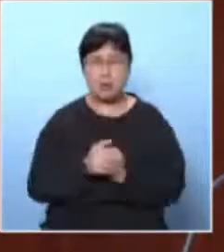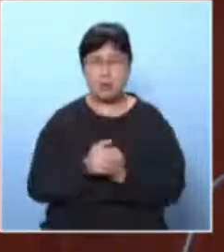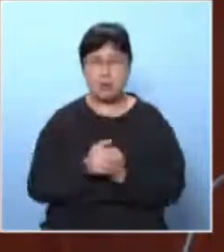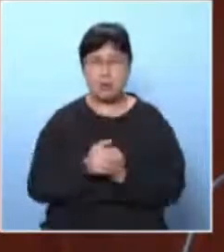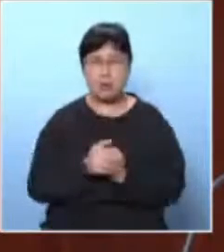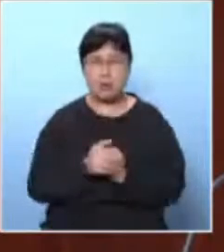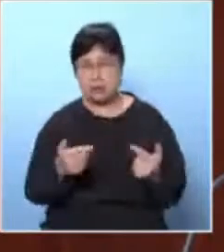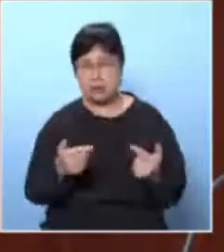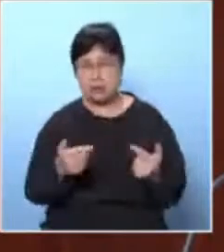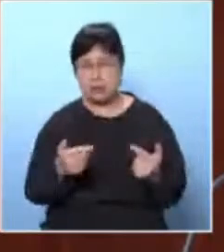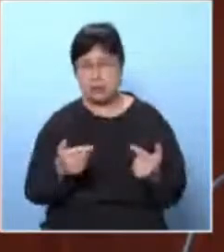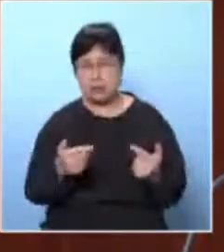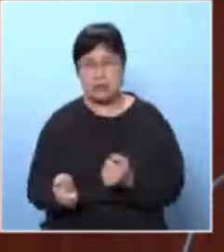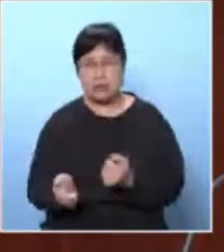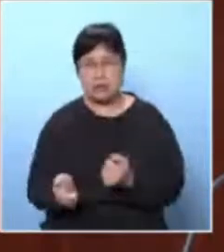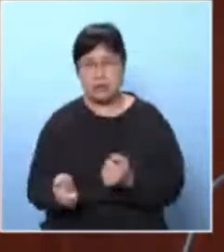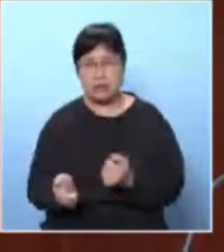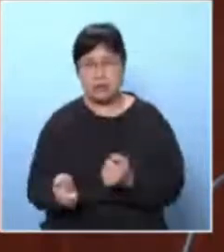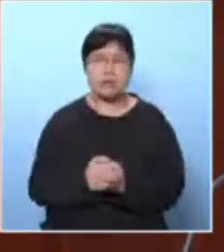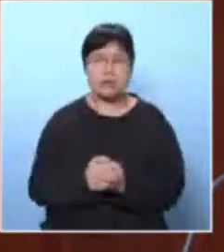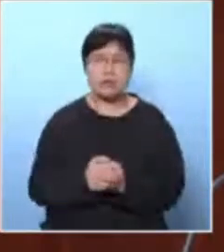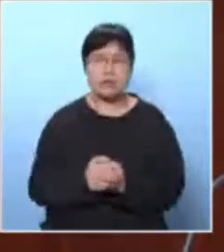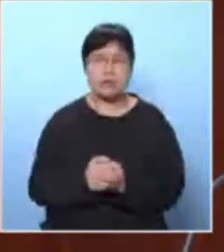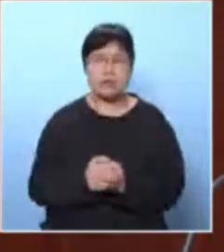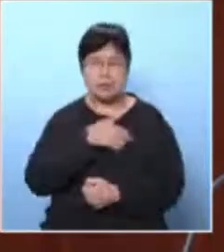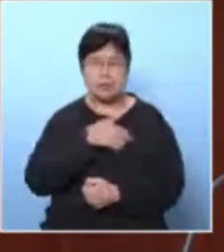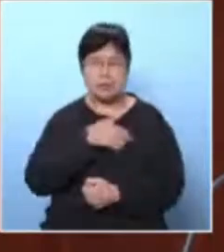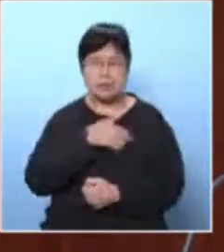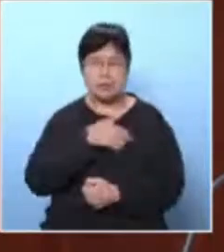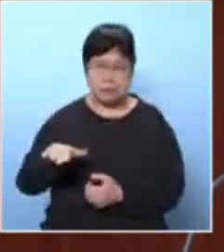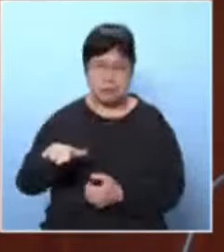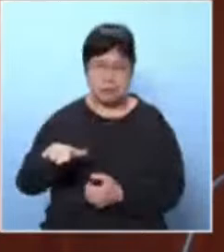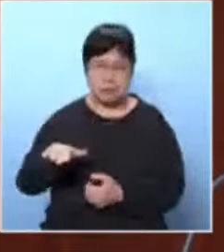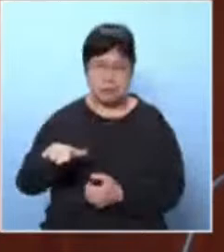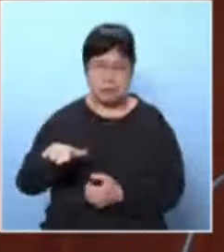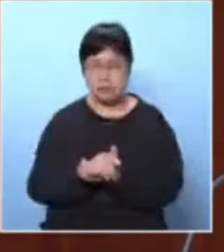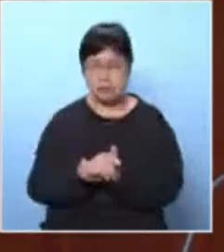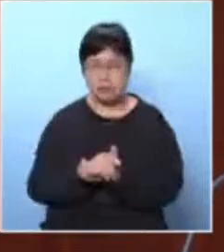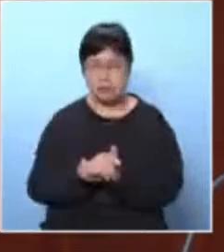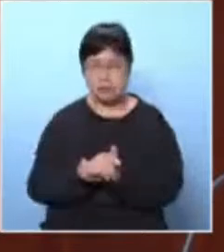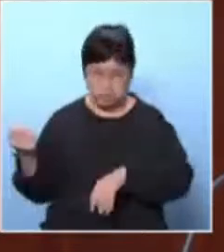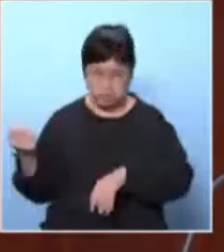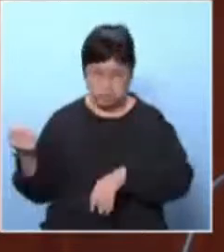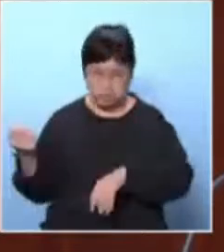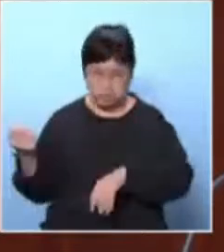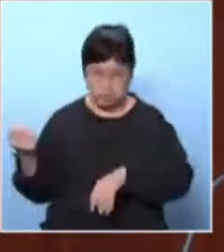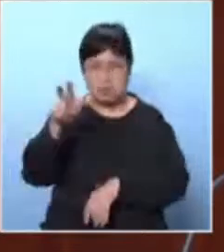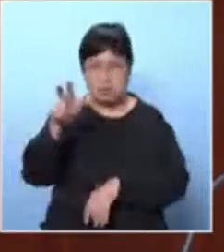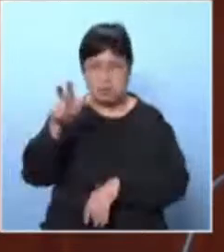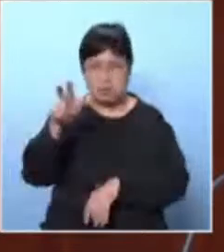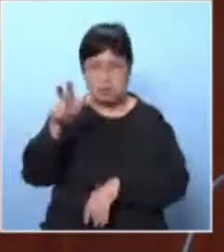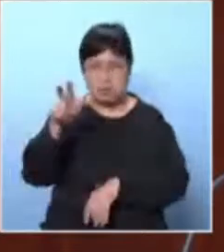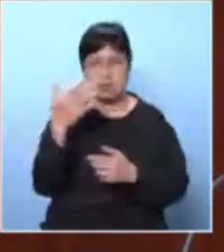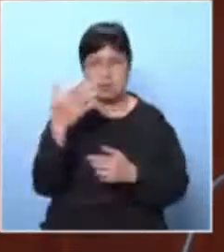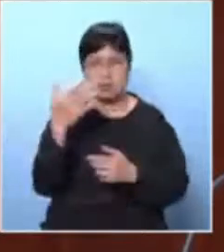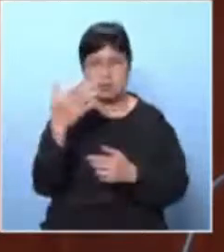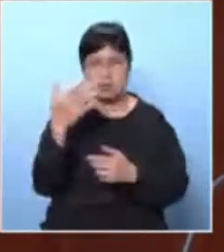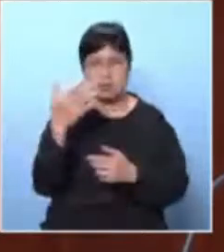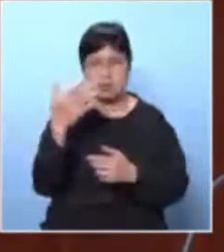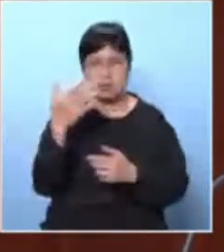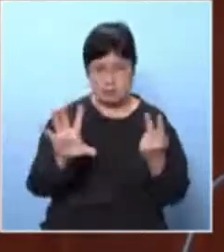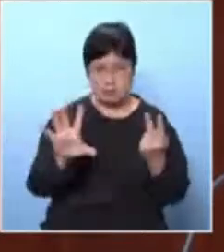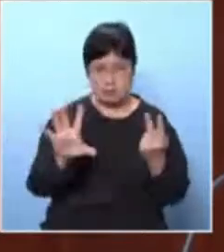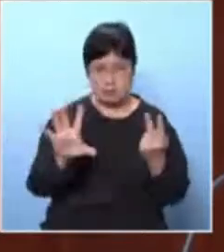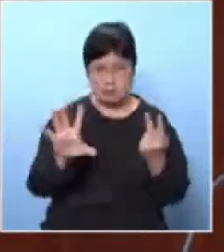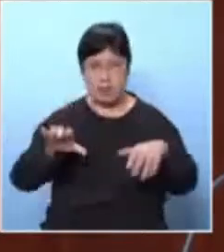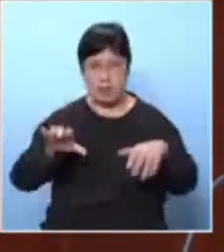We have reviewed the Population Policy Report published in 2015, taking into account the latest